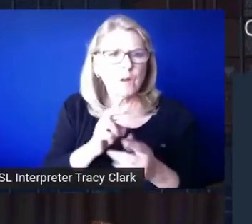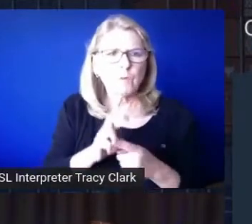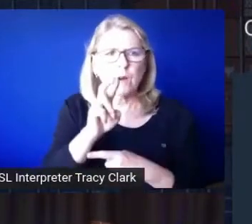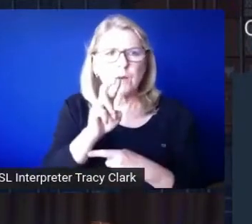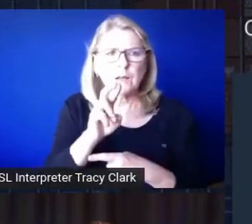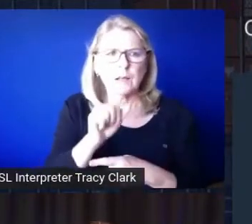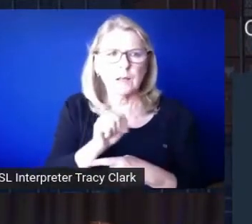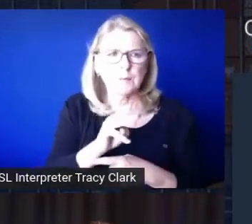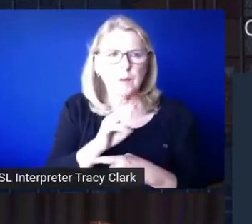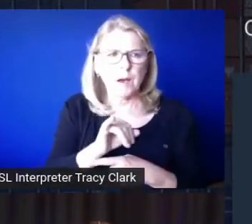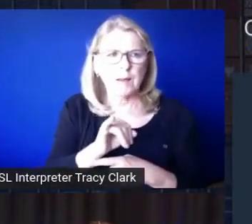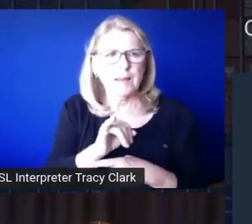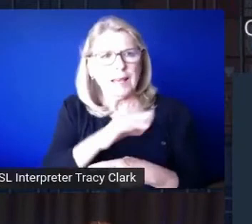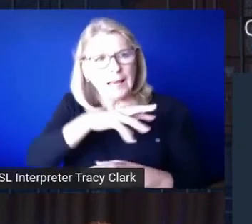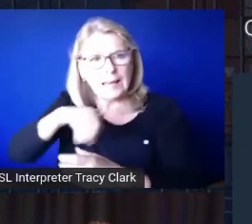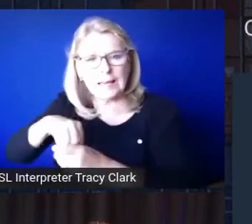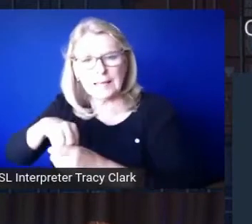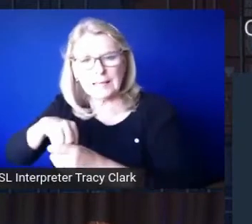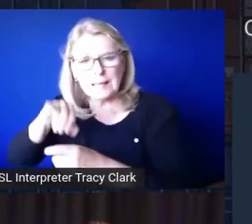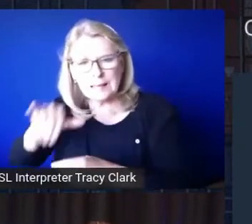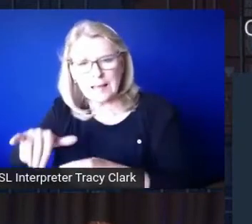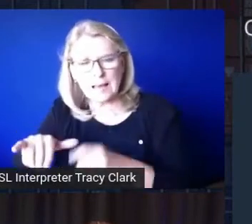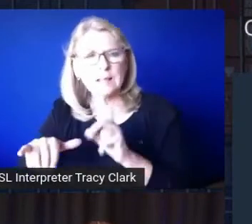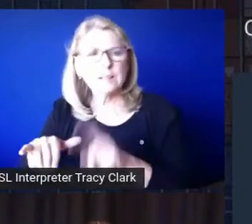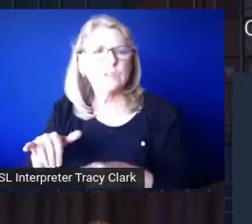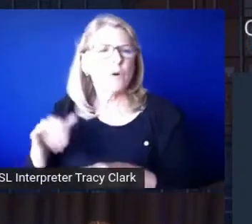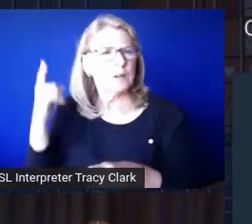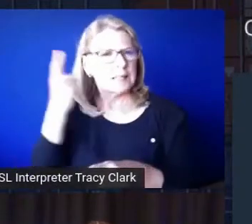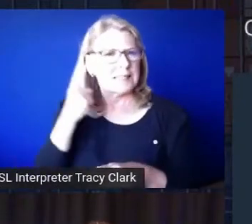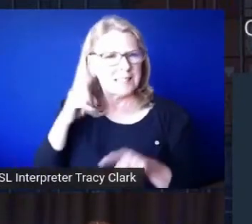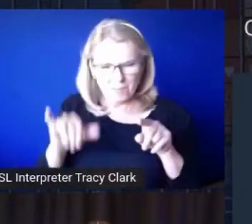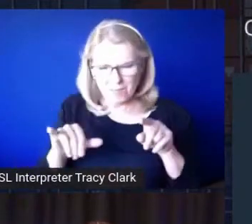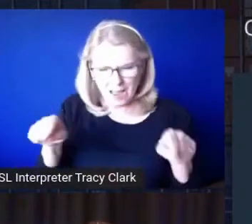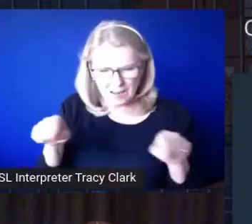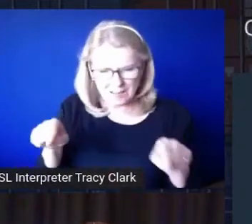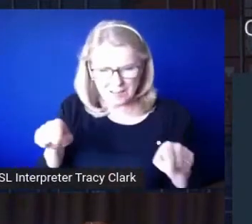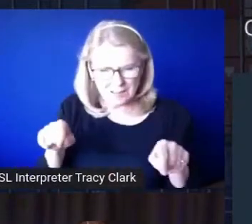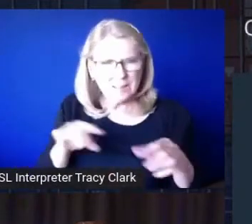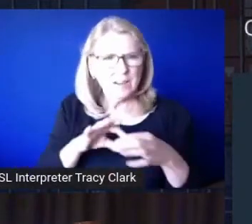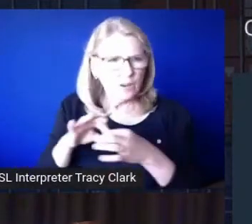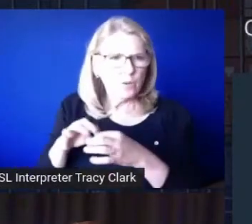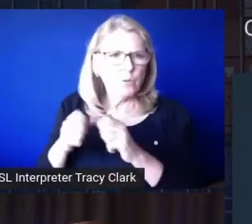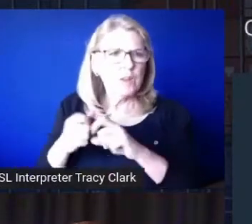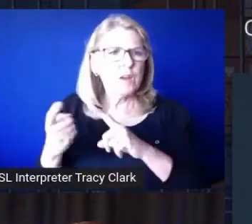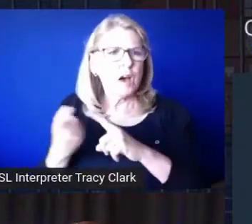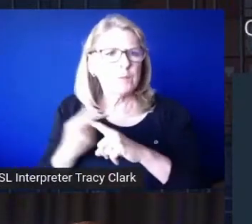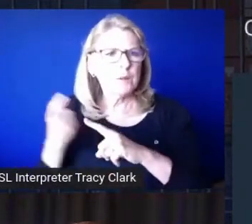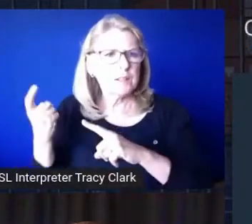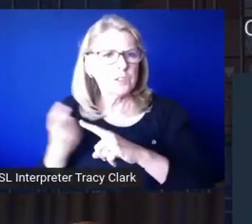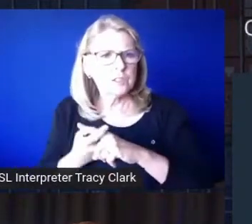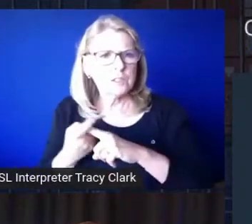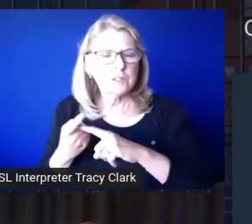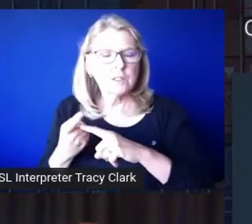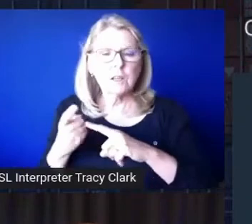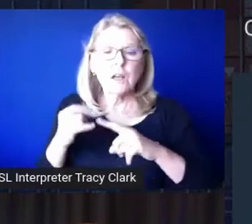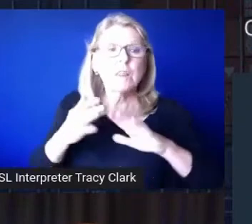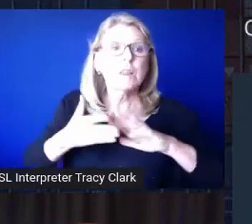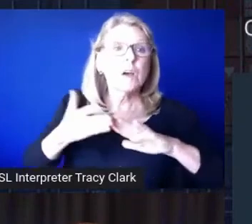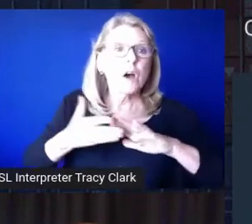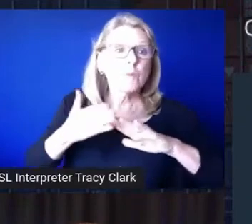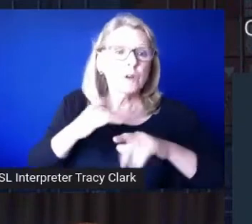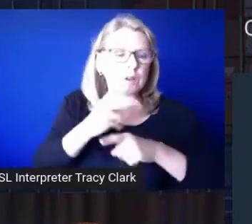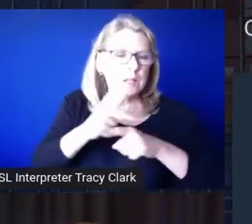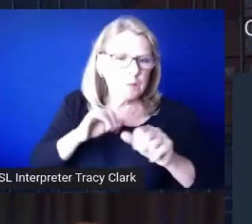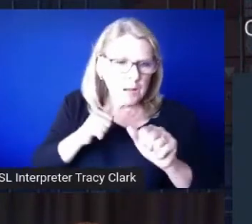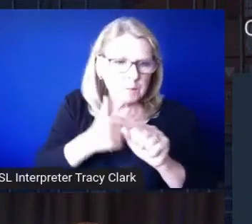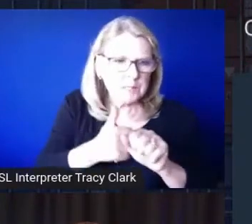you to kind of consider that in concert with that automation, where the operator will keep it up to date and make sure that the nodes you have are running the latest.